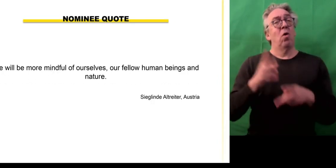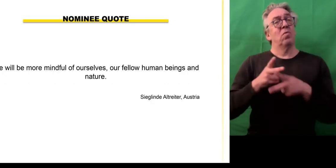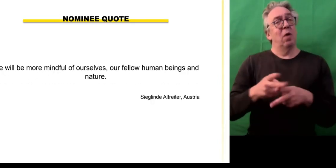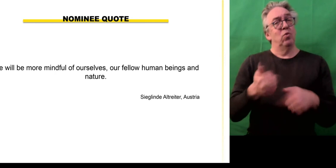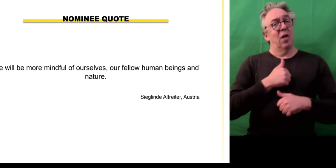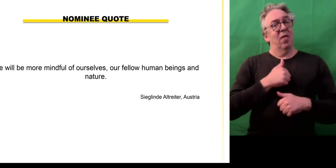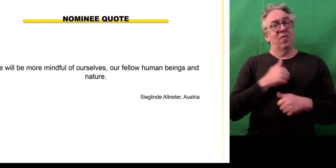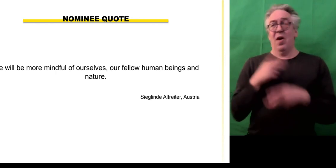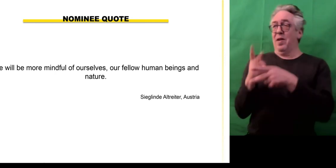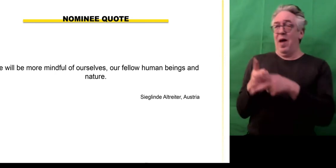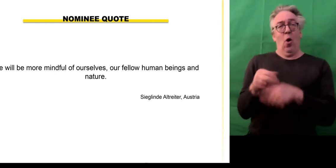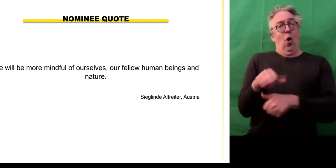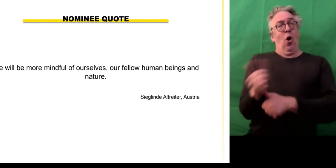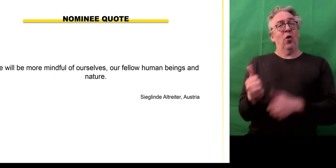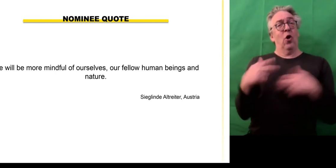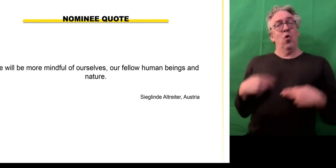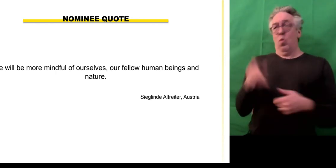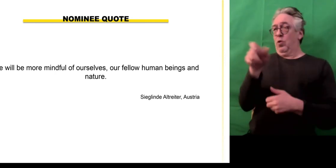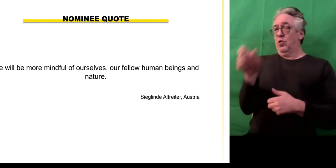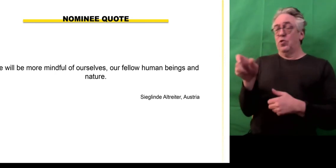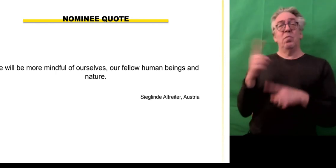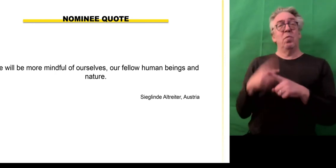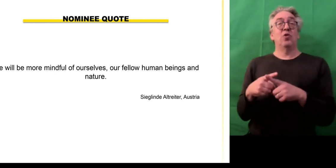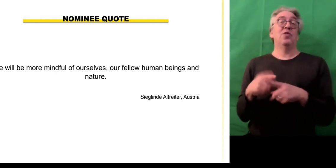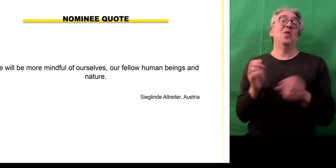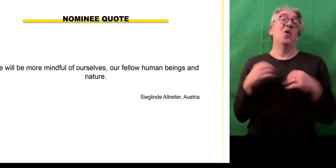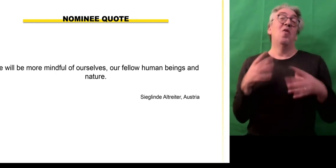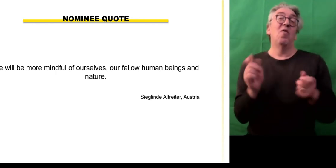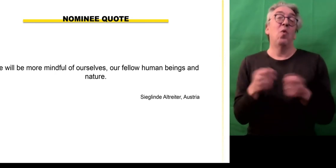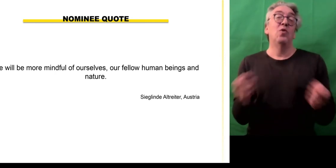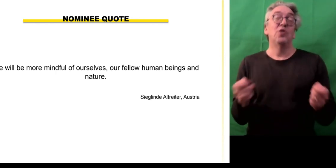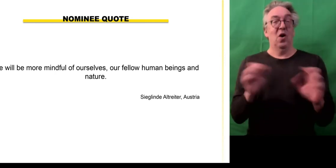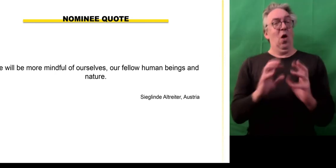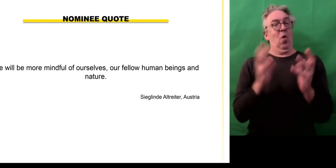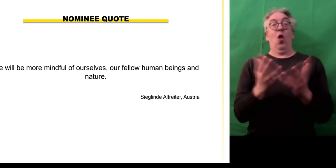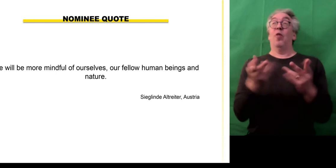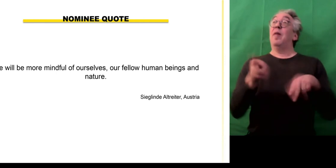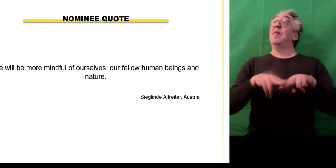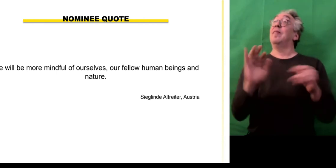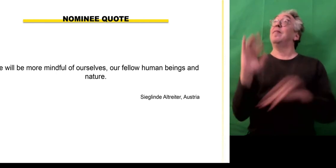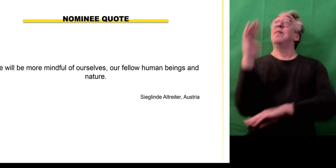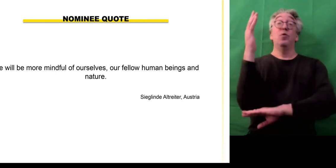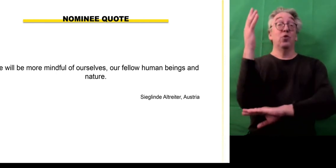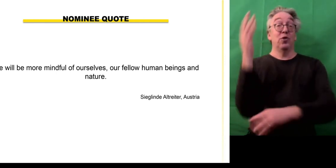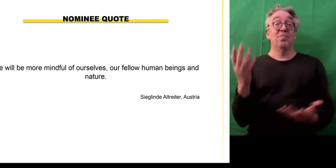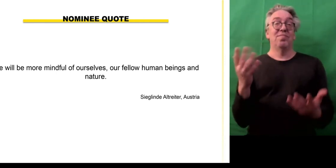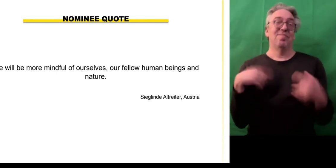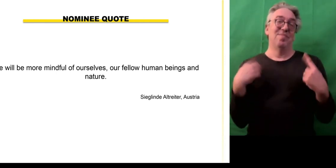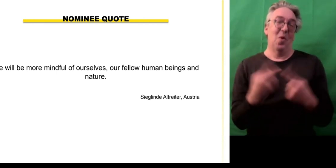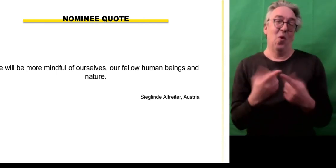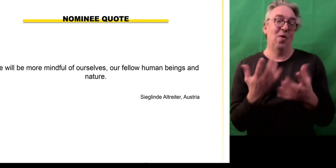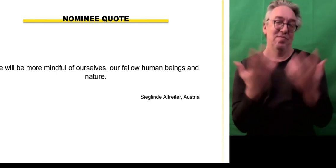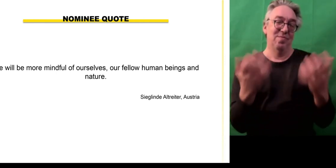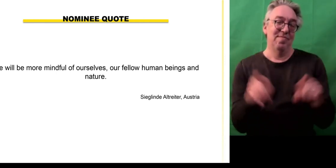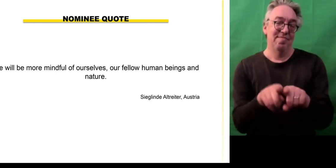human beings and, of course, of our nature. And this is something that we all hope that we can put